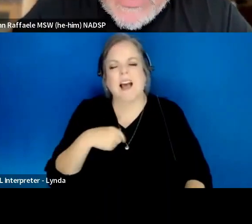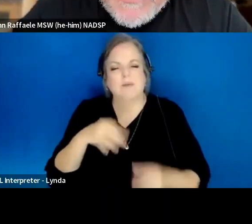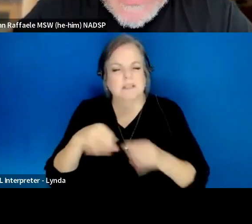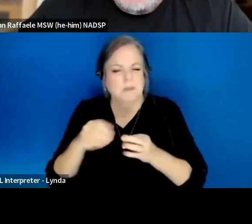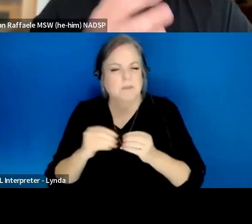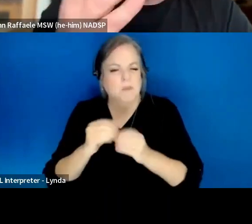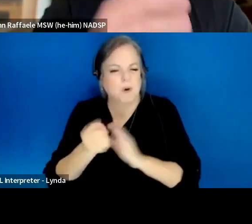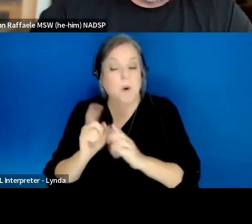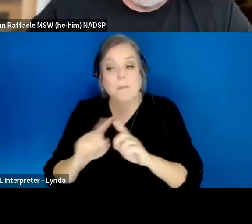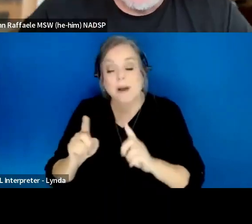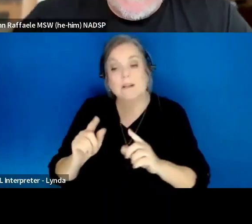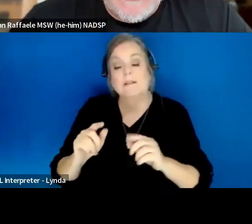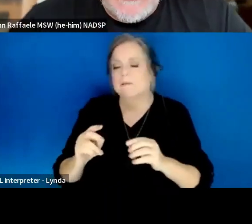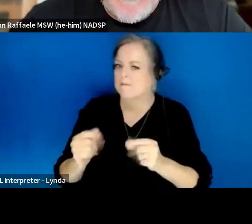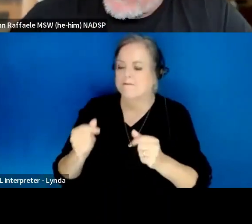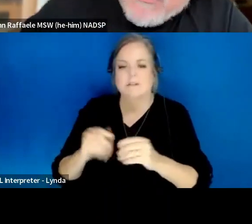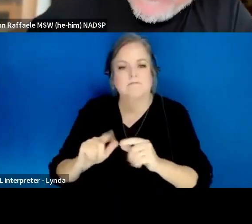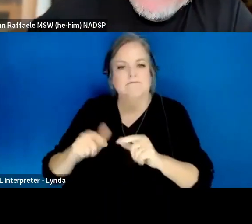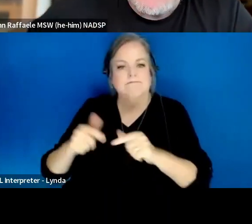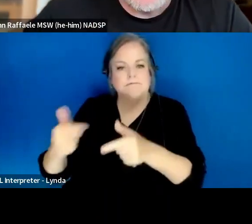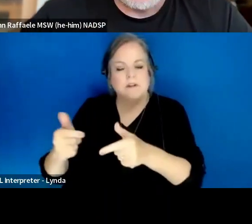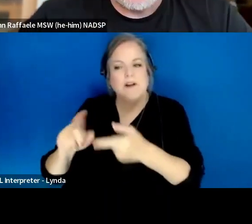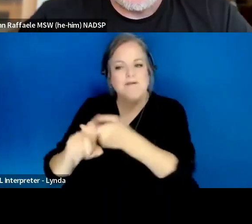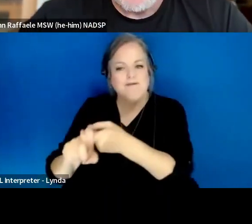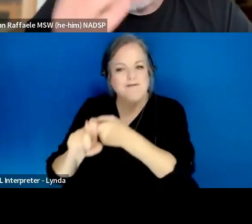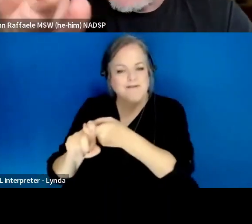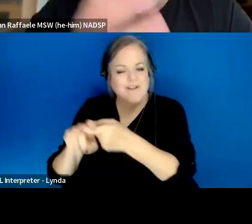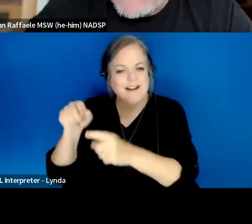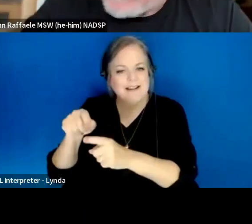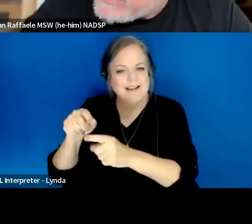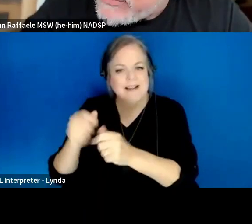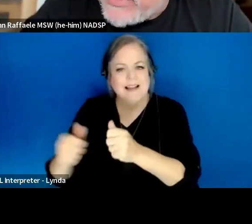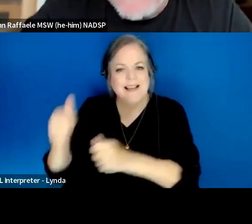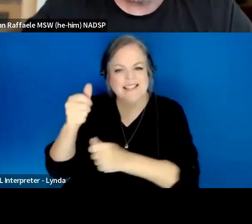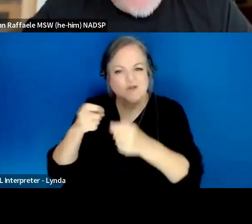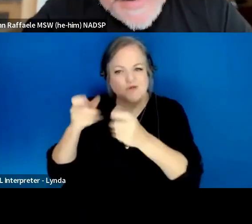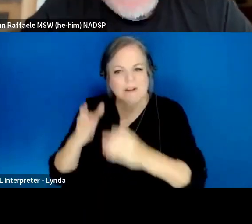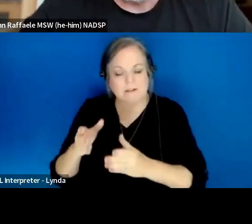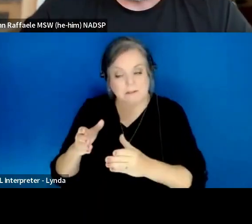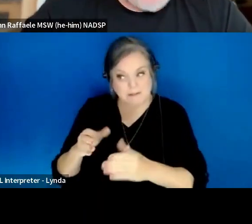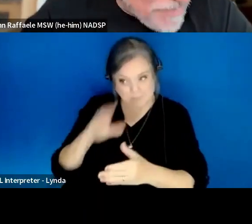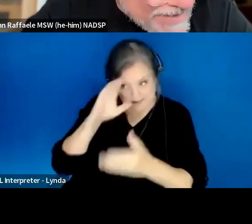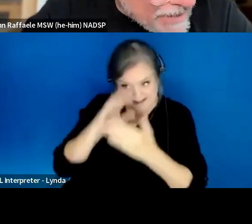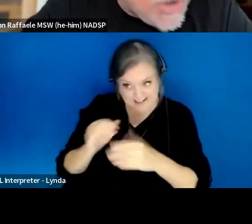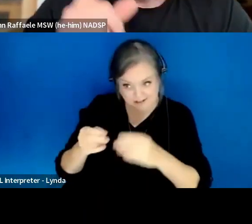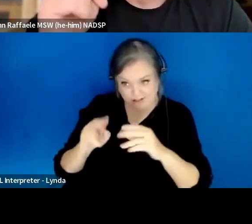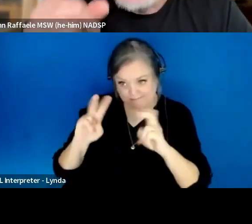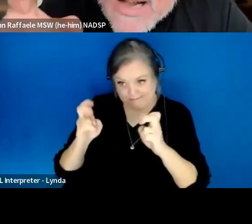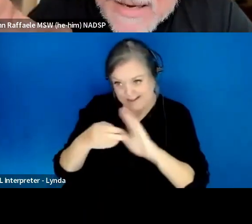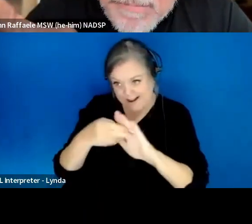hand it off to our friend and the executive director. I believe that's your title, Mike.